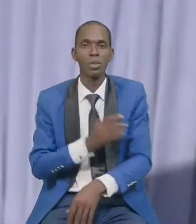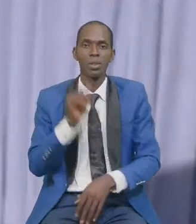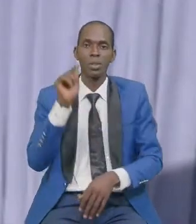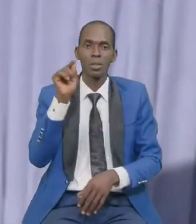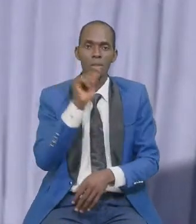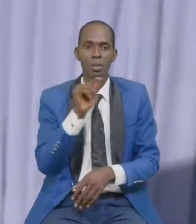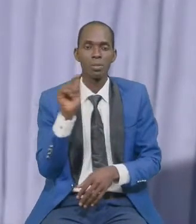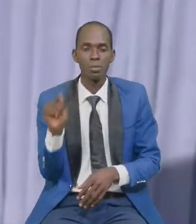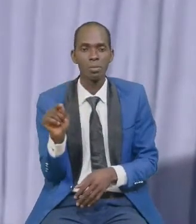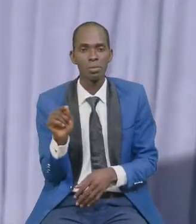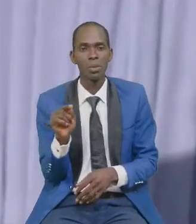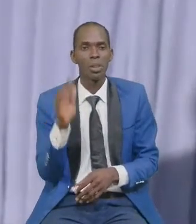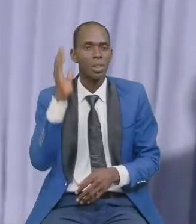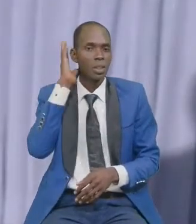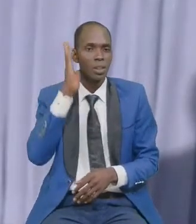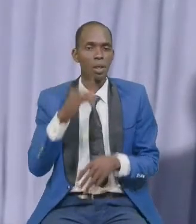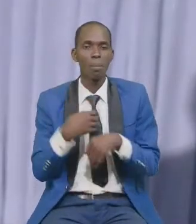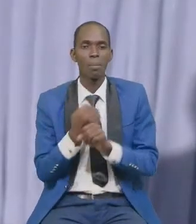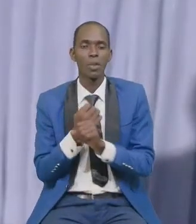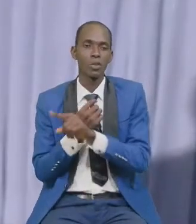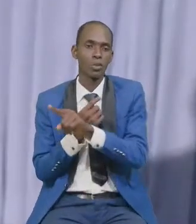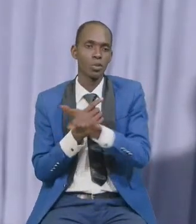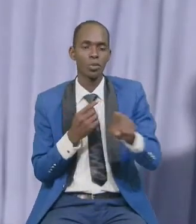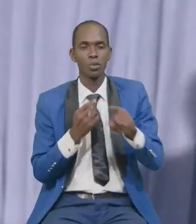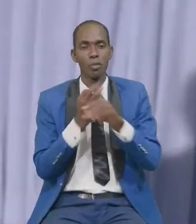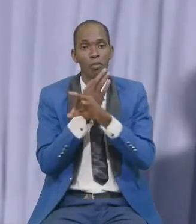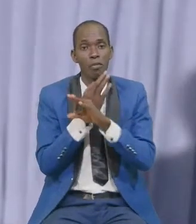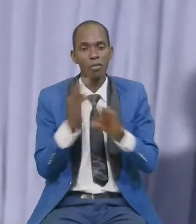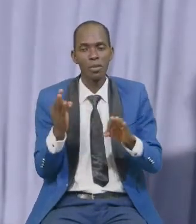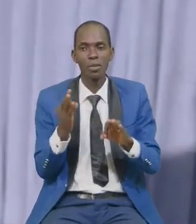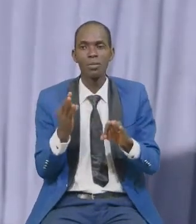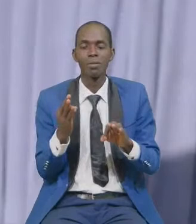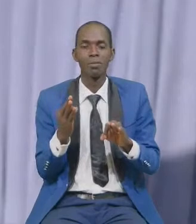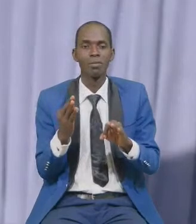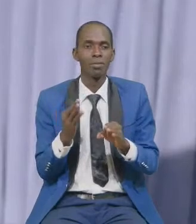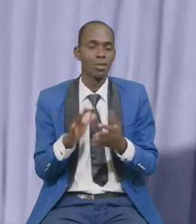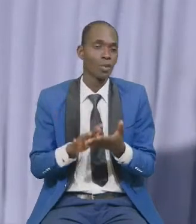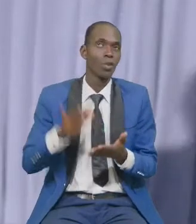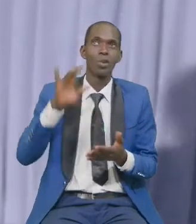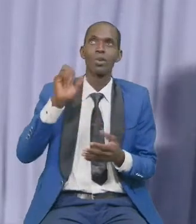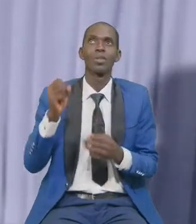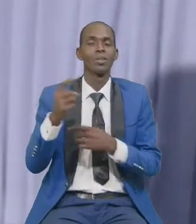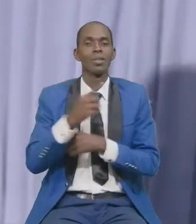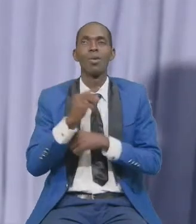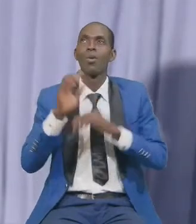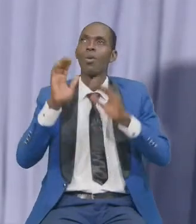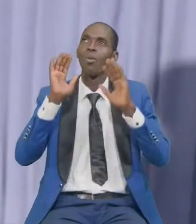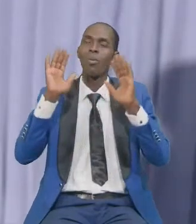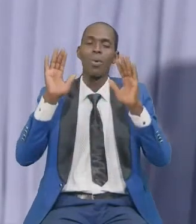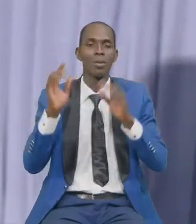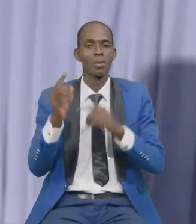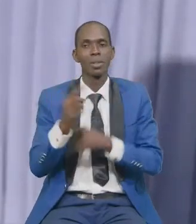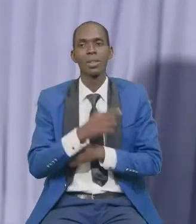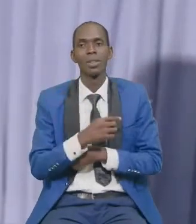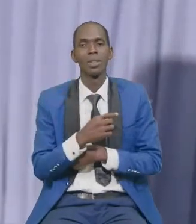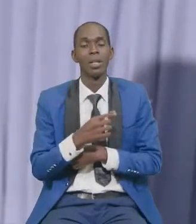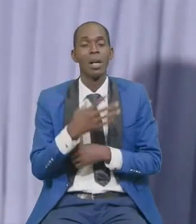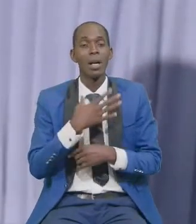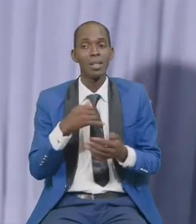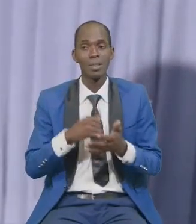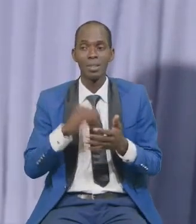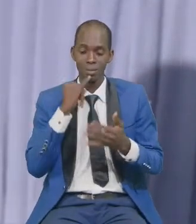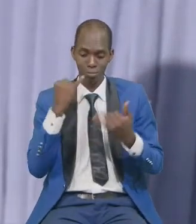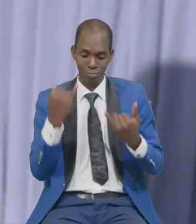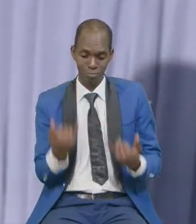therefore shall make you free, glorious day, wonderful day, and it is